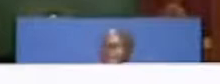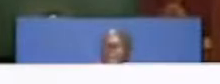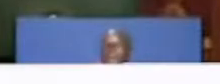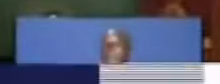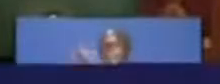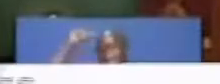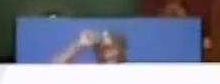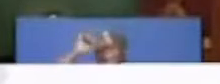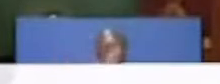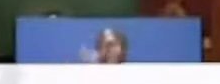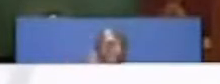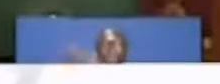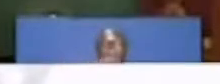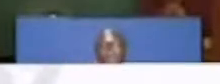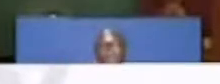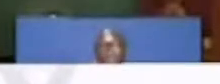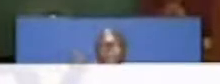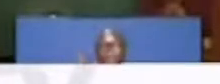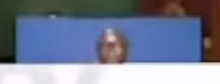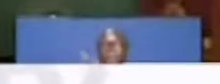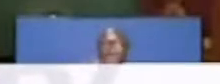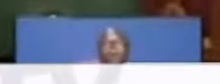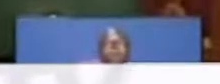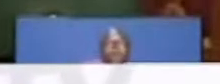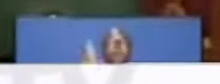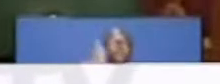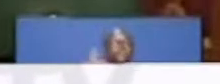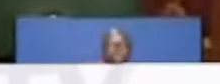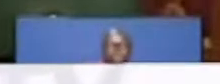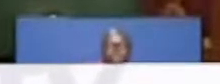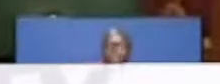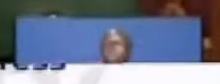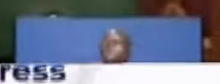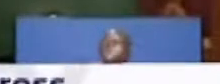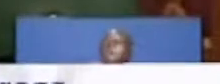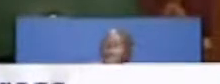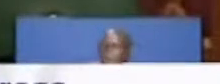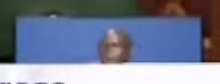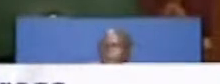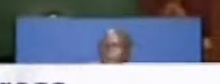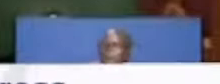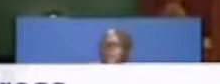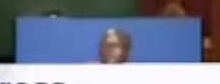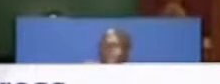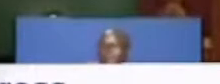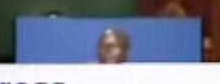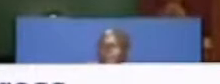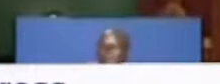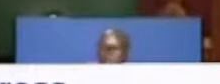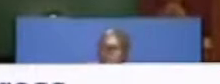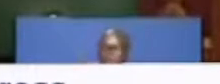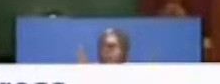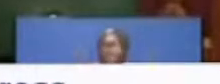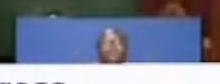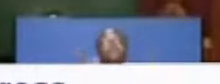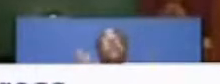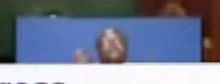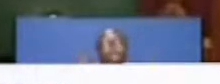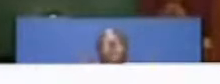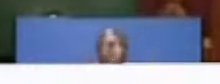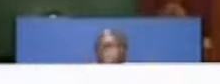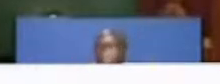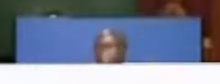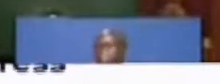not building roads for their own sake. Ours was a quest to lay down tarmac not for